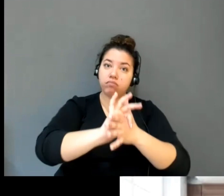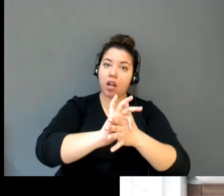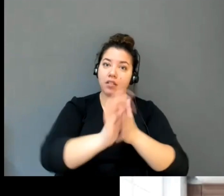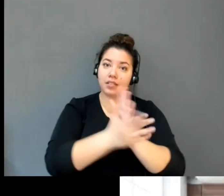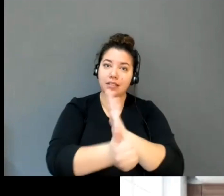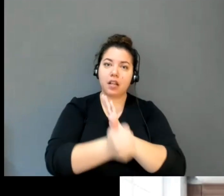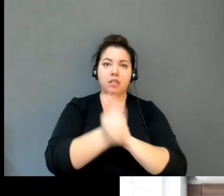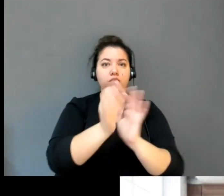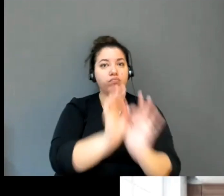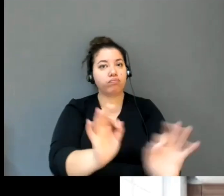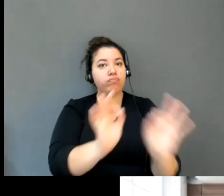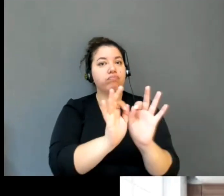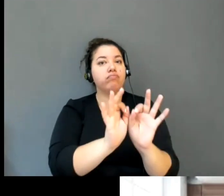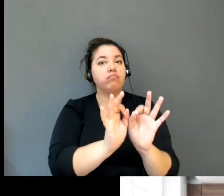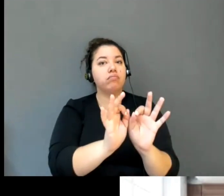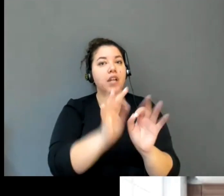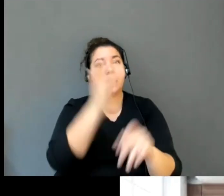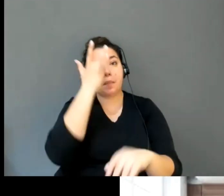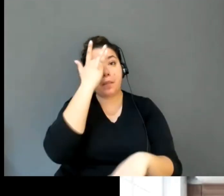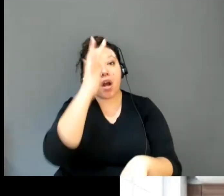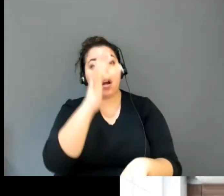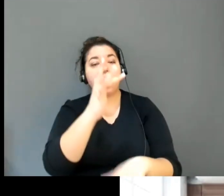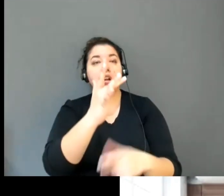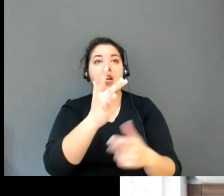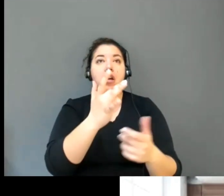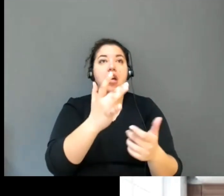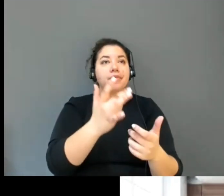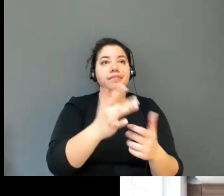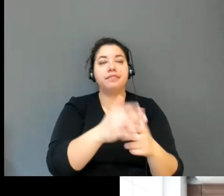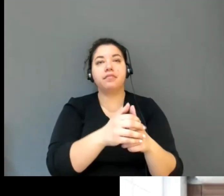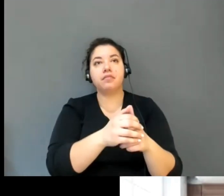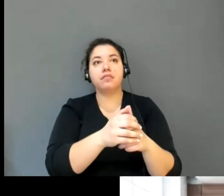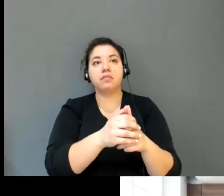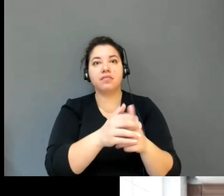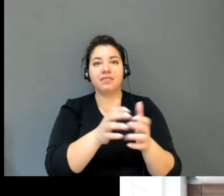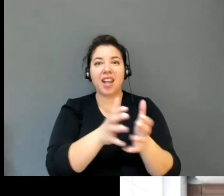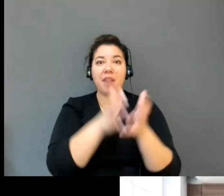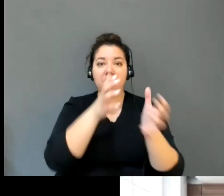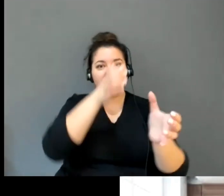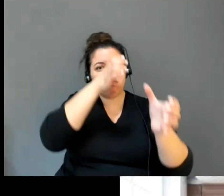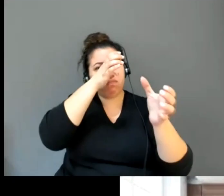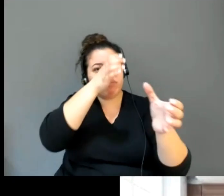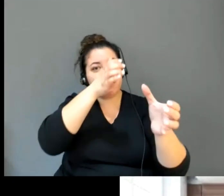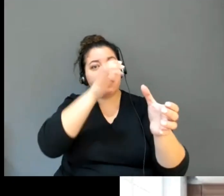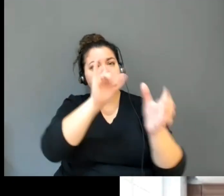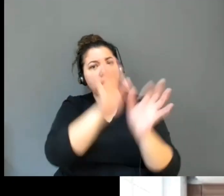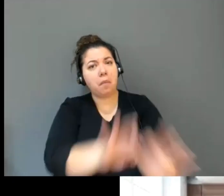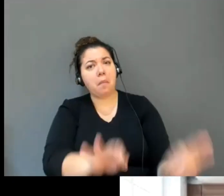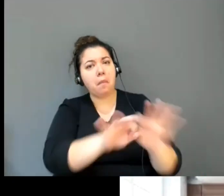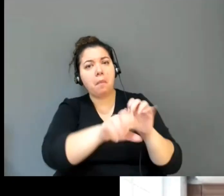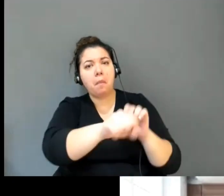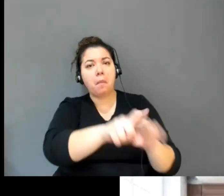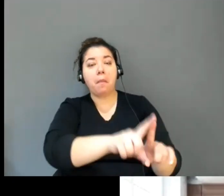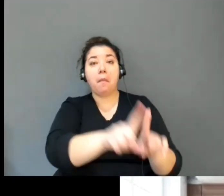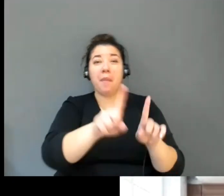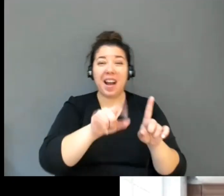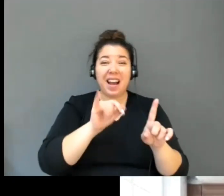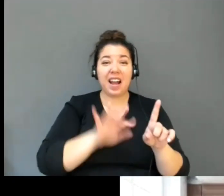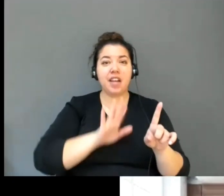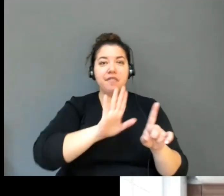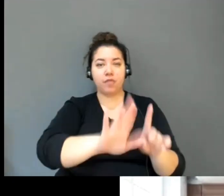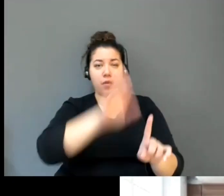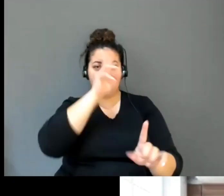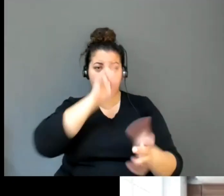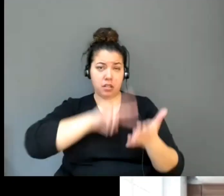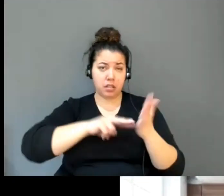how smart you are. It doesn't matter how much you know if the intent behind your actions is